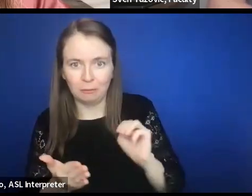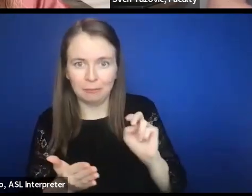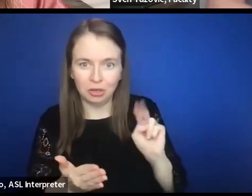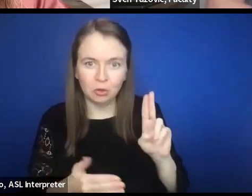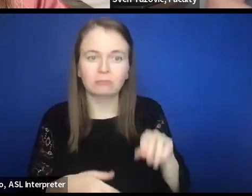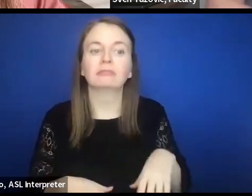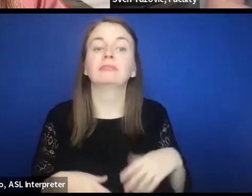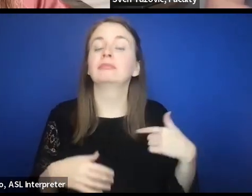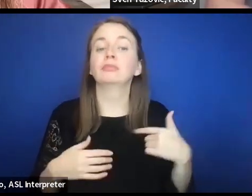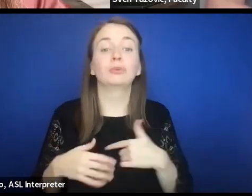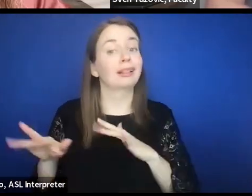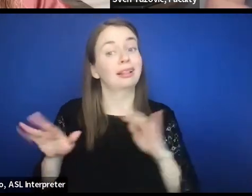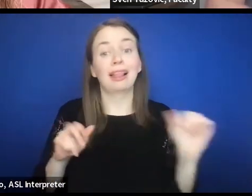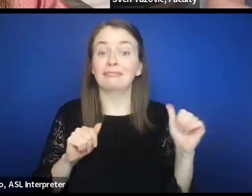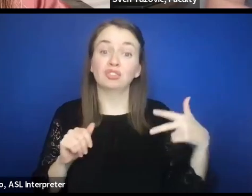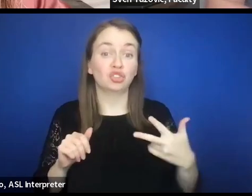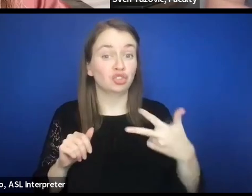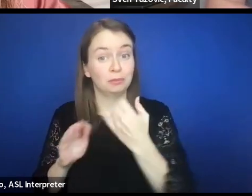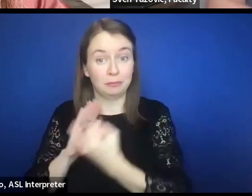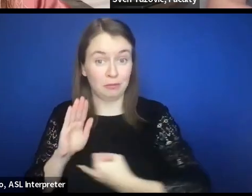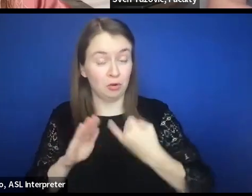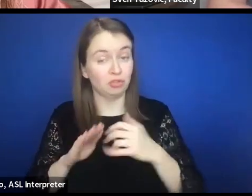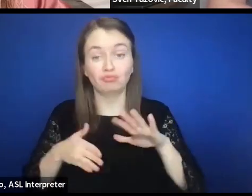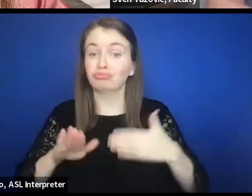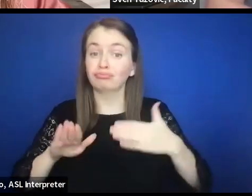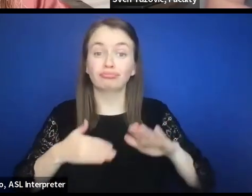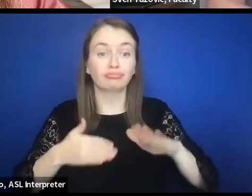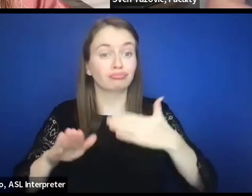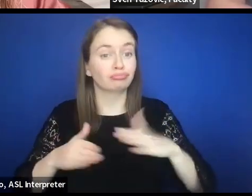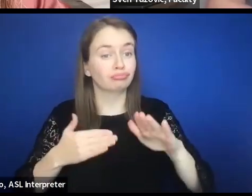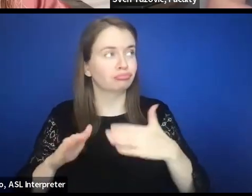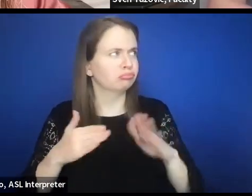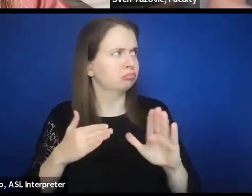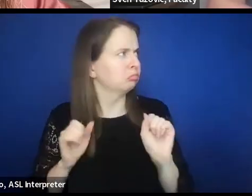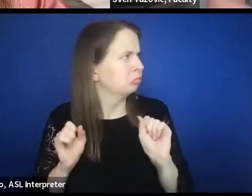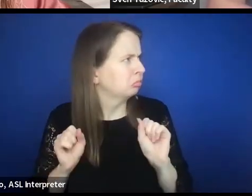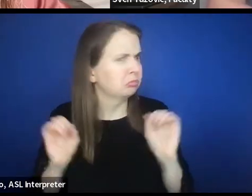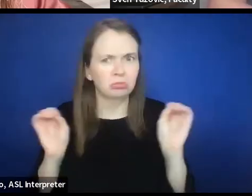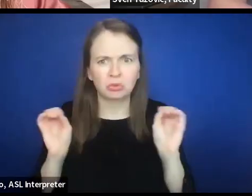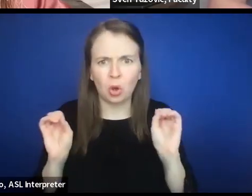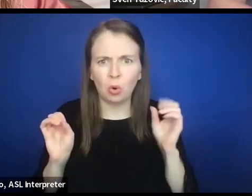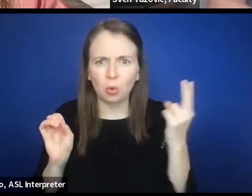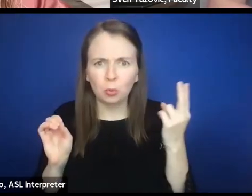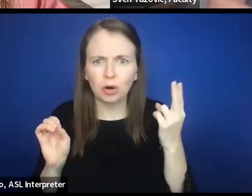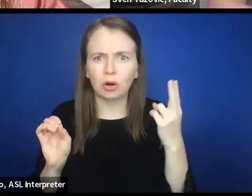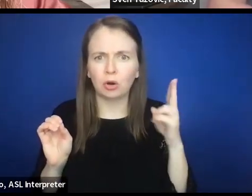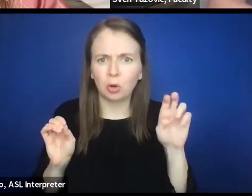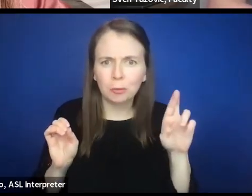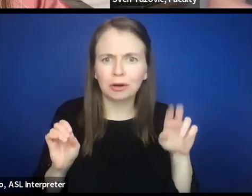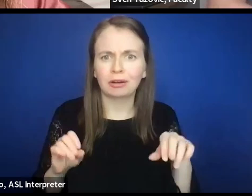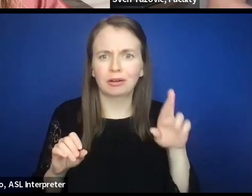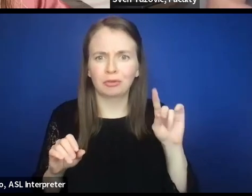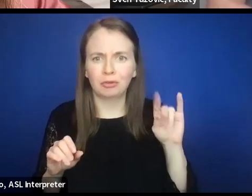so we walked off the ship in Mauritius, and there's no like rideshare app that you can